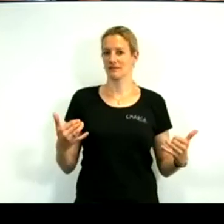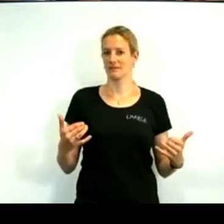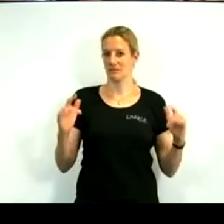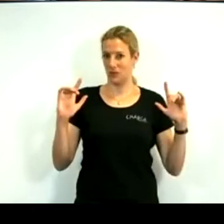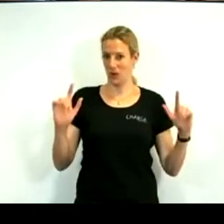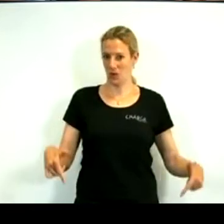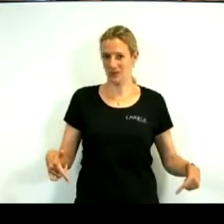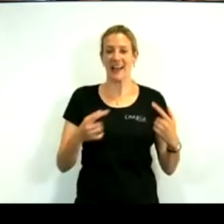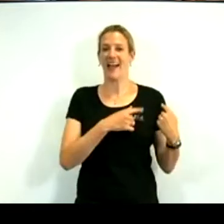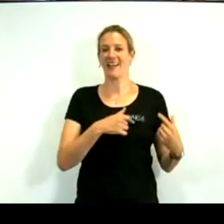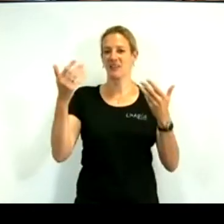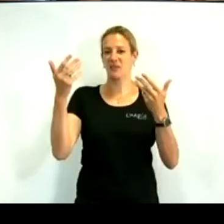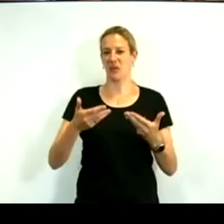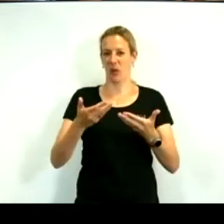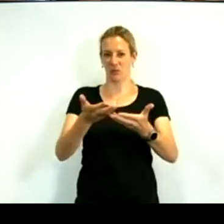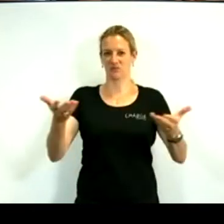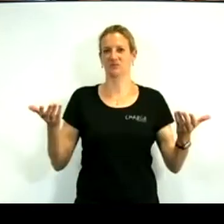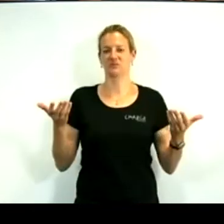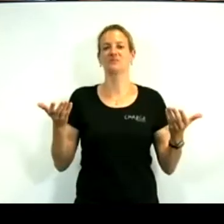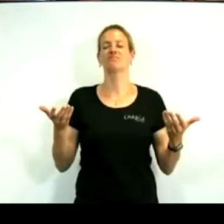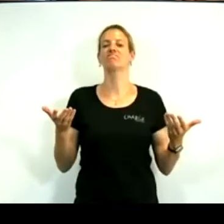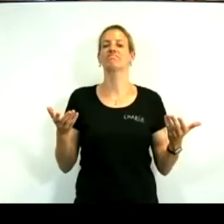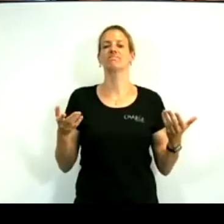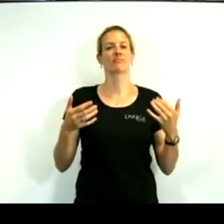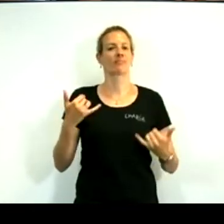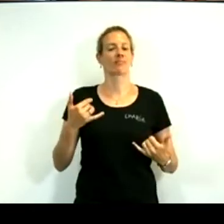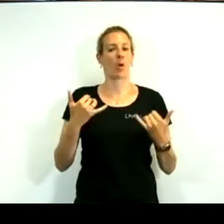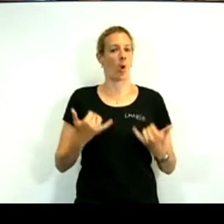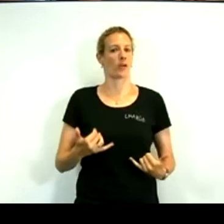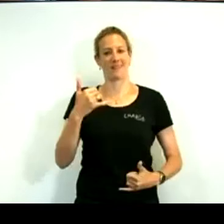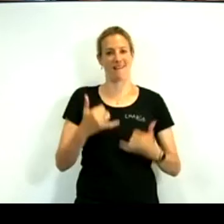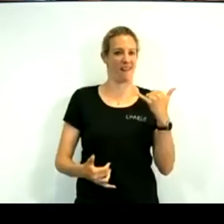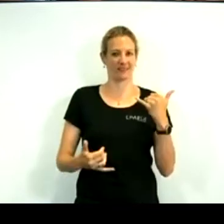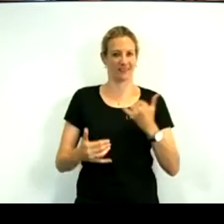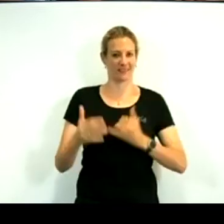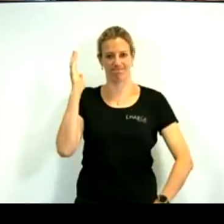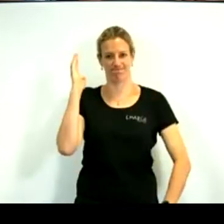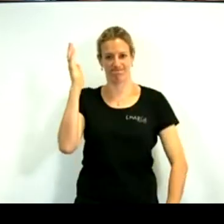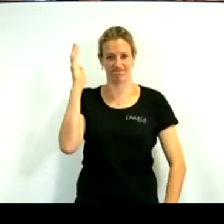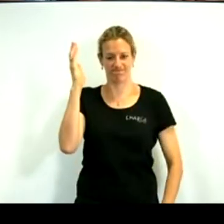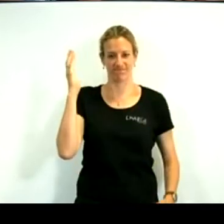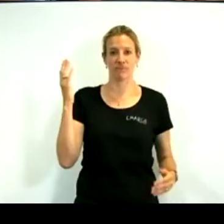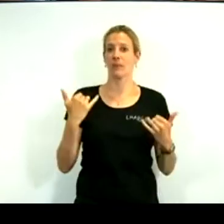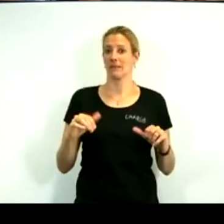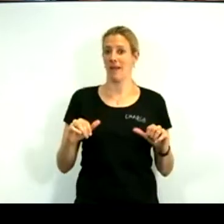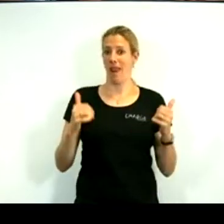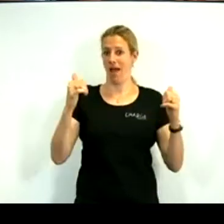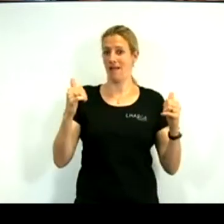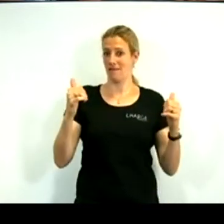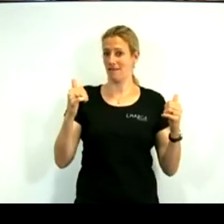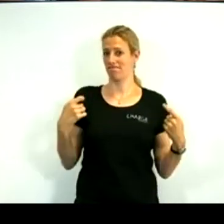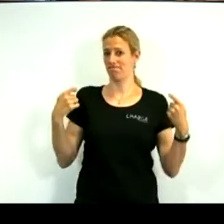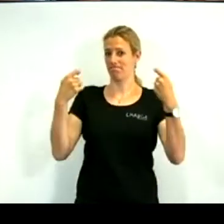Herzlich willkommen. Hello and good afternoon, and a warm welcome to our last presentation